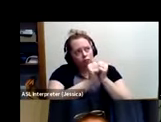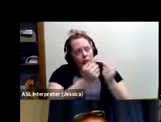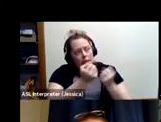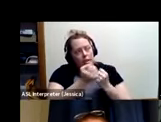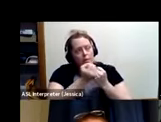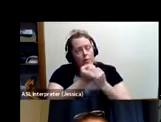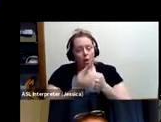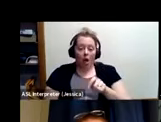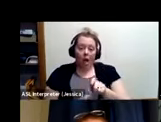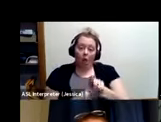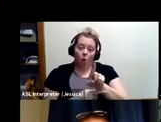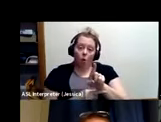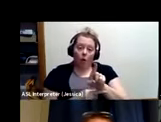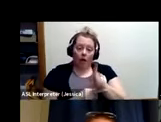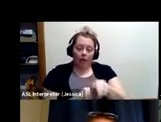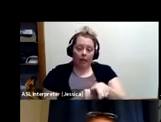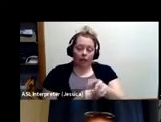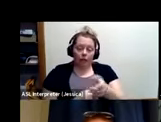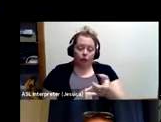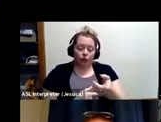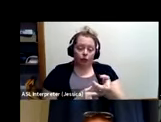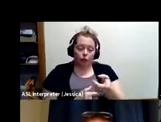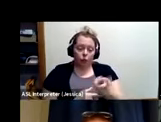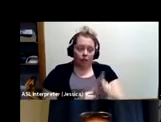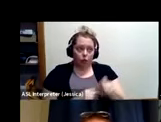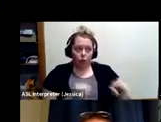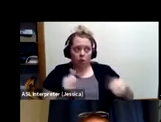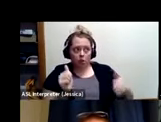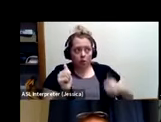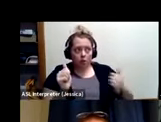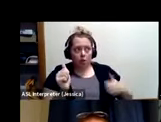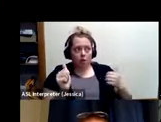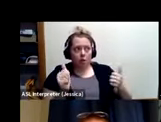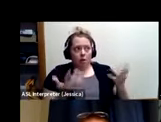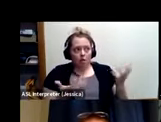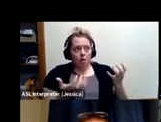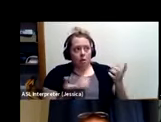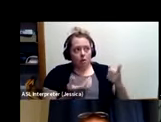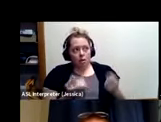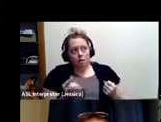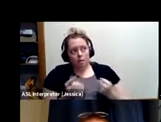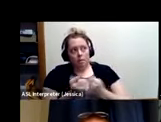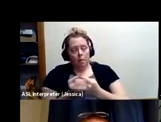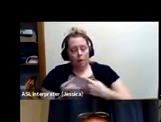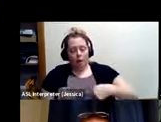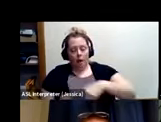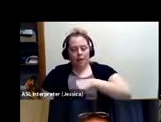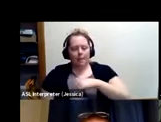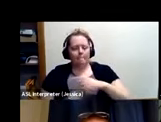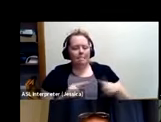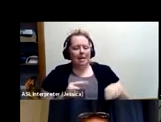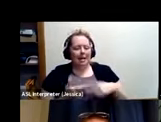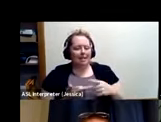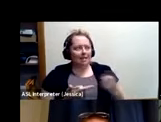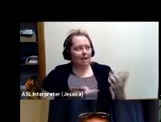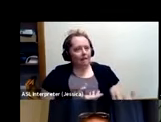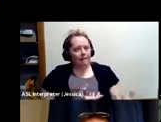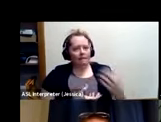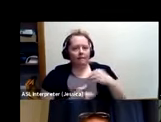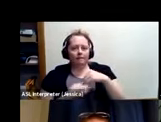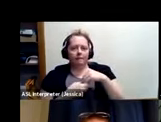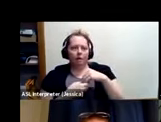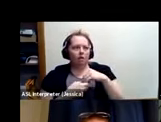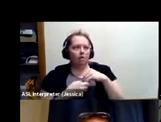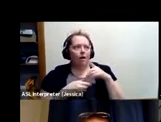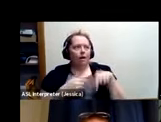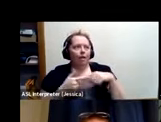people are taking up space and not doing anything, it's not allowing room for other accomplices who are really about that life to come in and put in some work